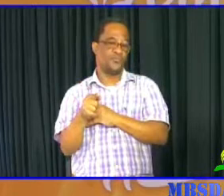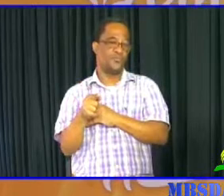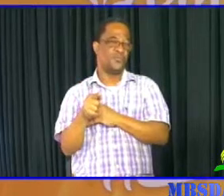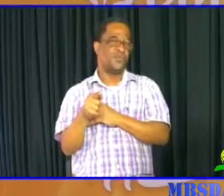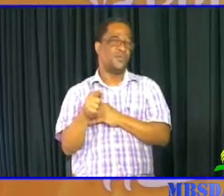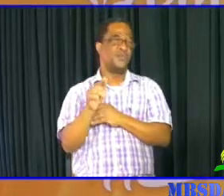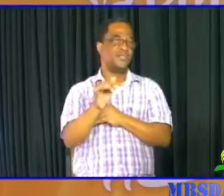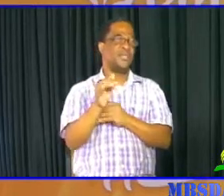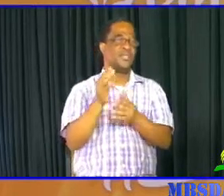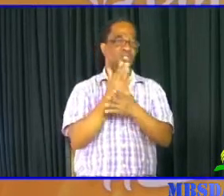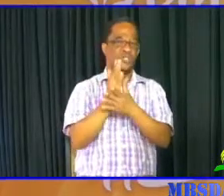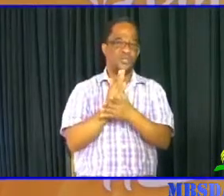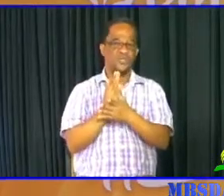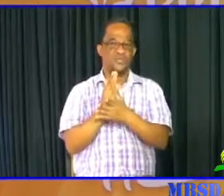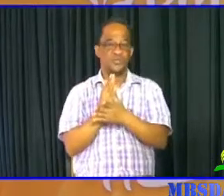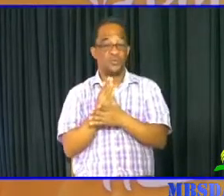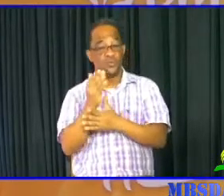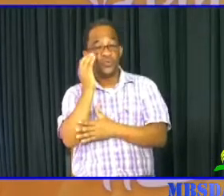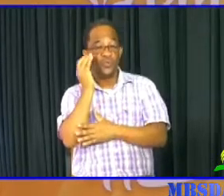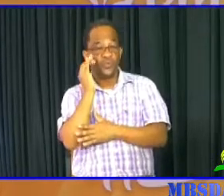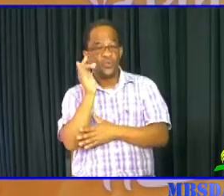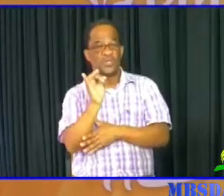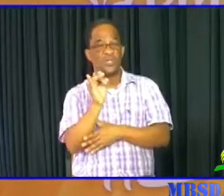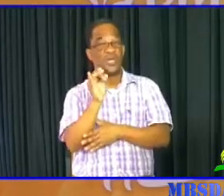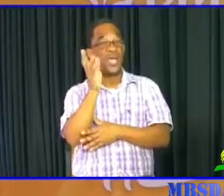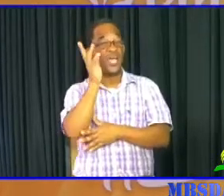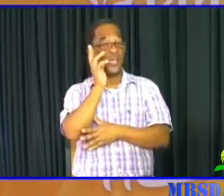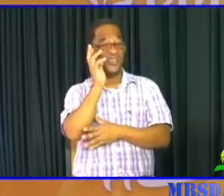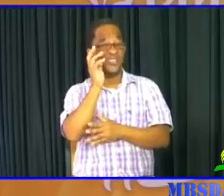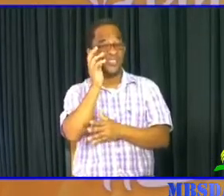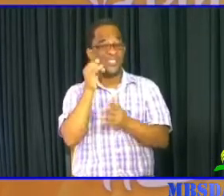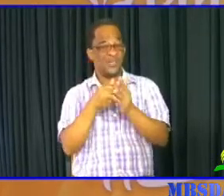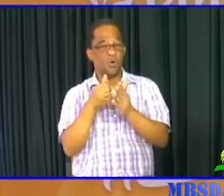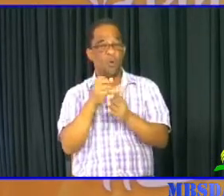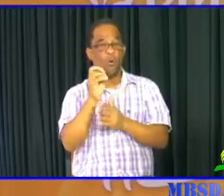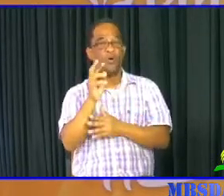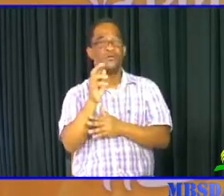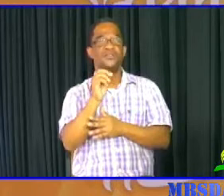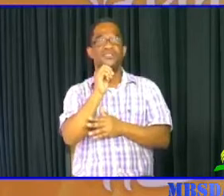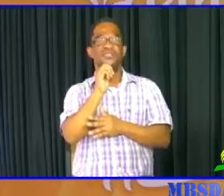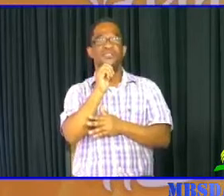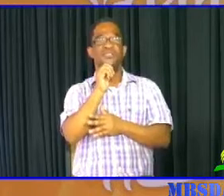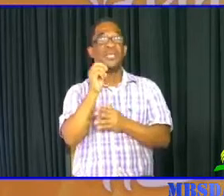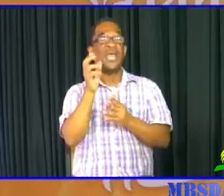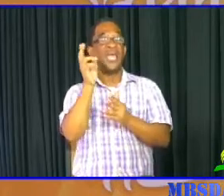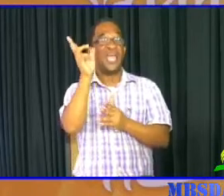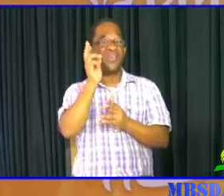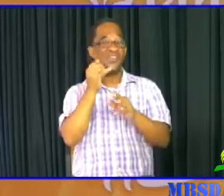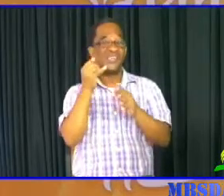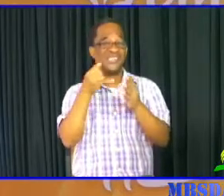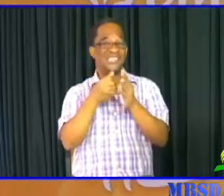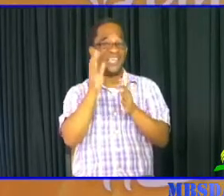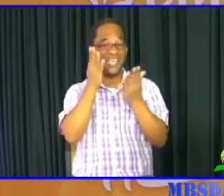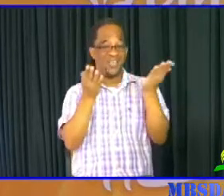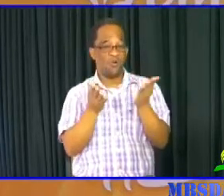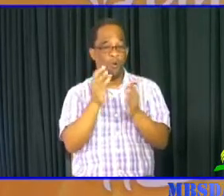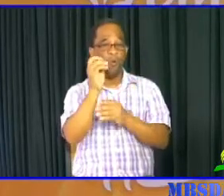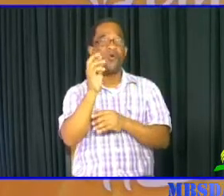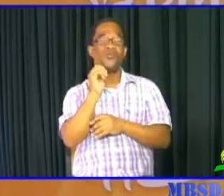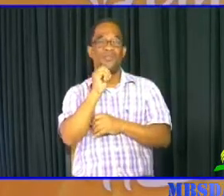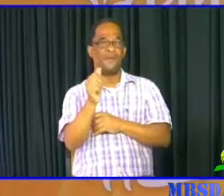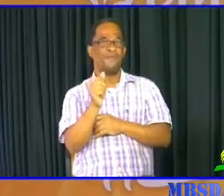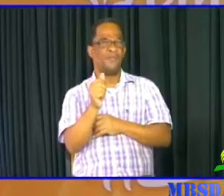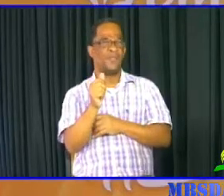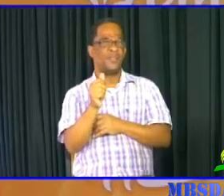we can share. But be assured that whether you hear it on air or not, your prayer teams across the entire Jamaica